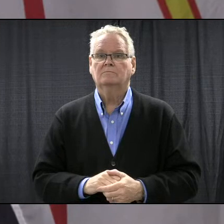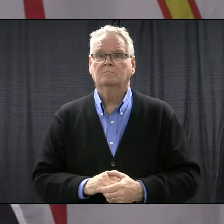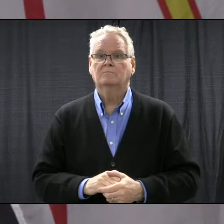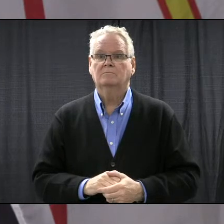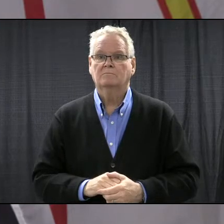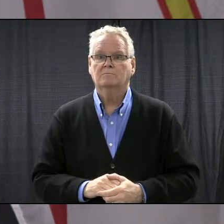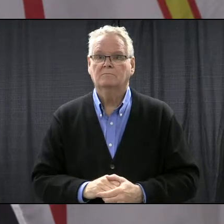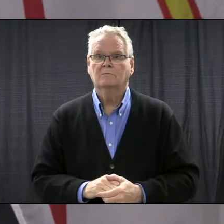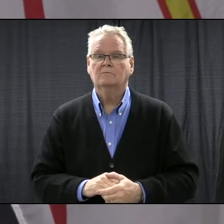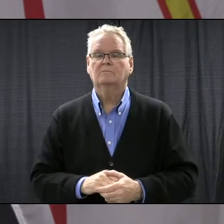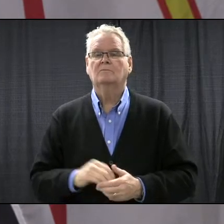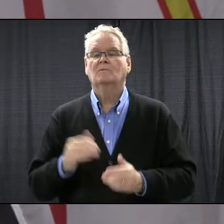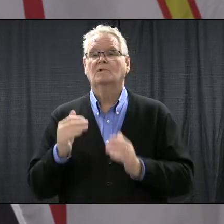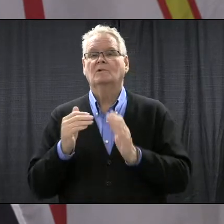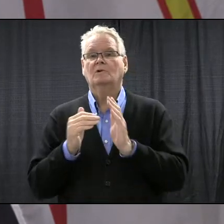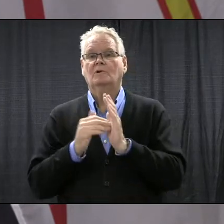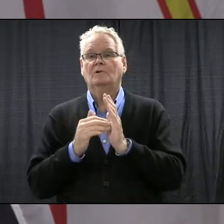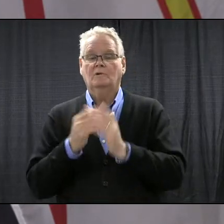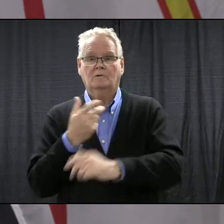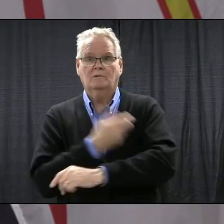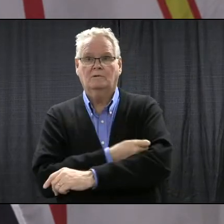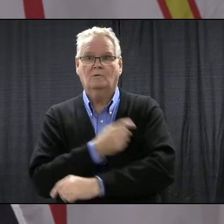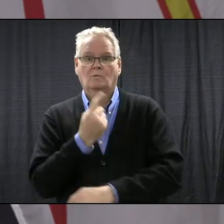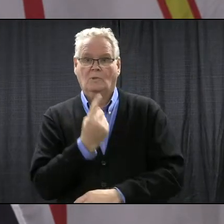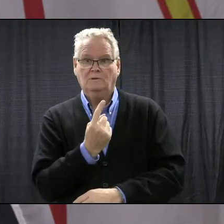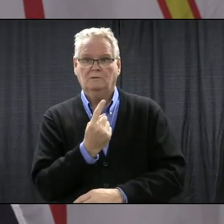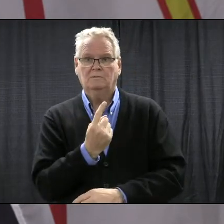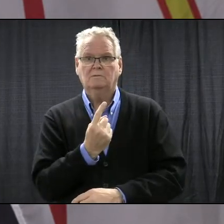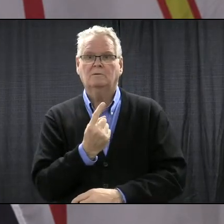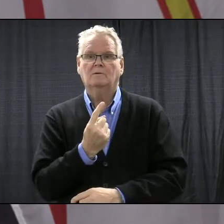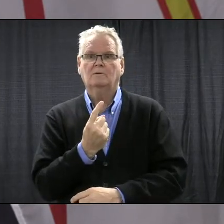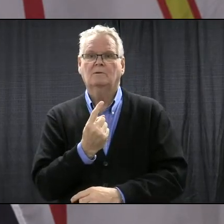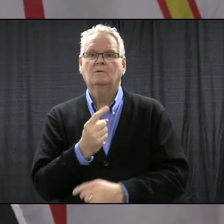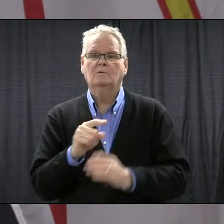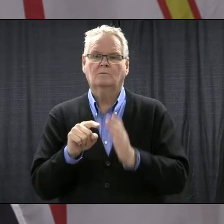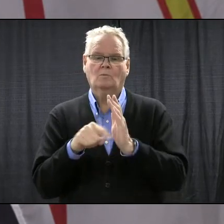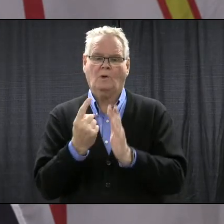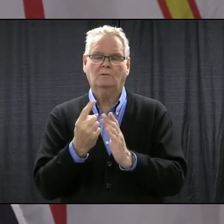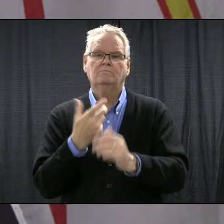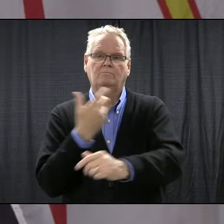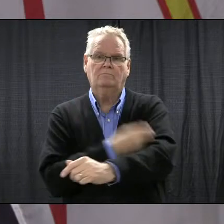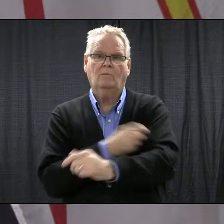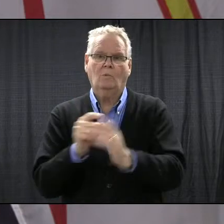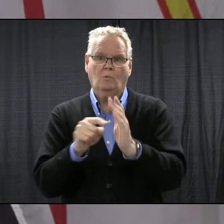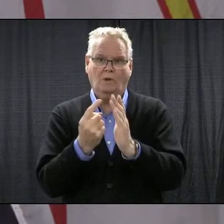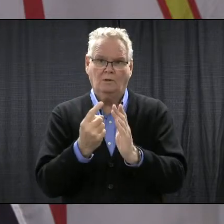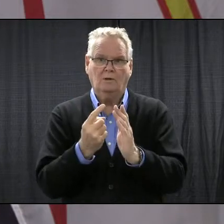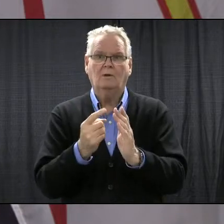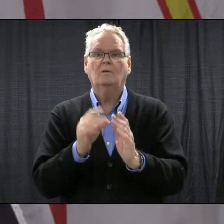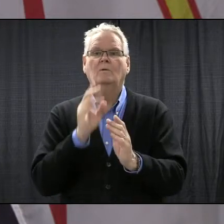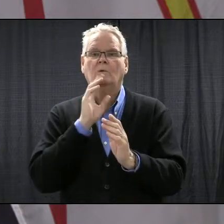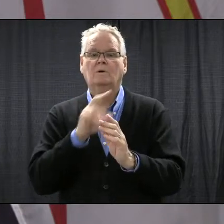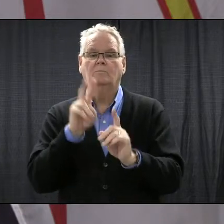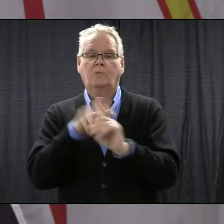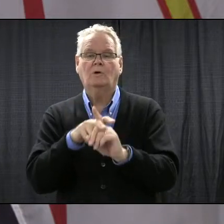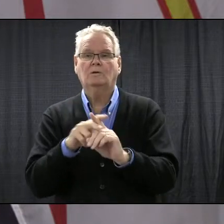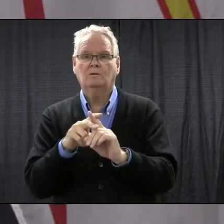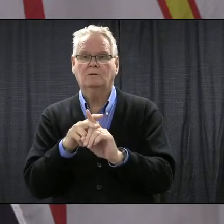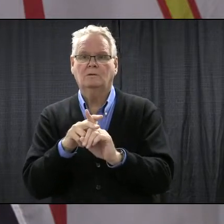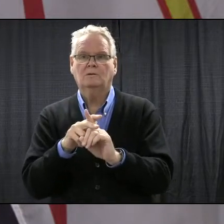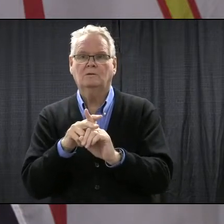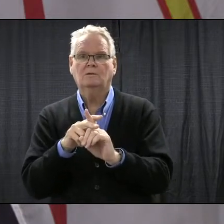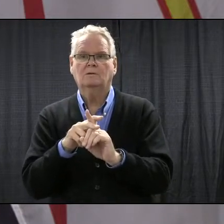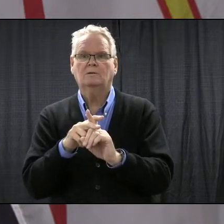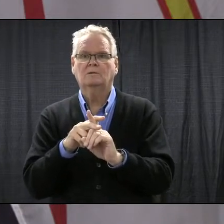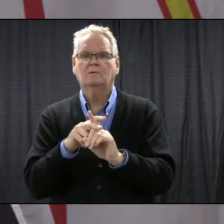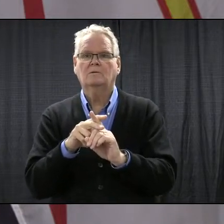just more about planning. I guess operationally, the RHAs need to know that information to be able to staff and to ensure that they have enough